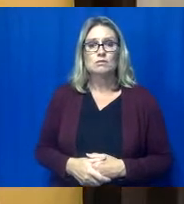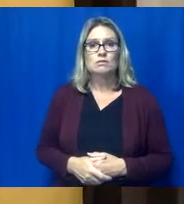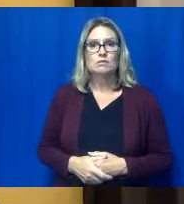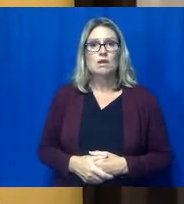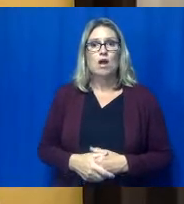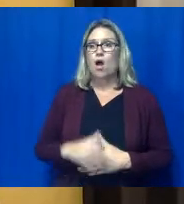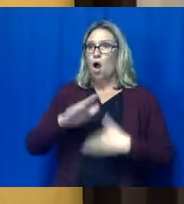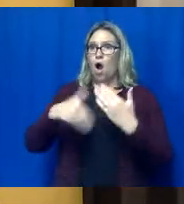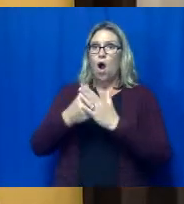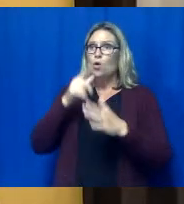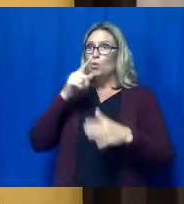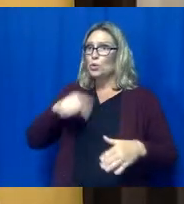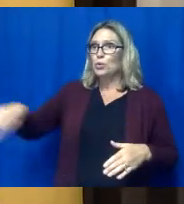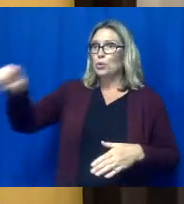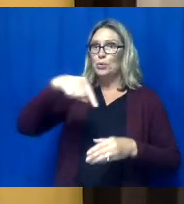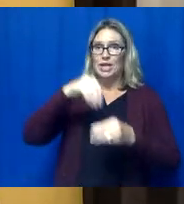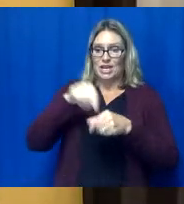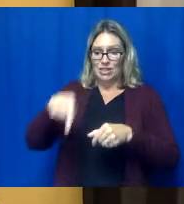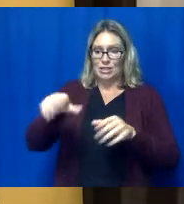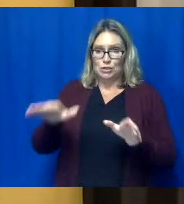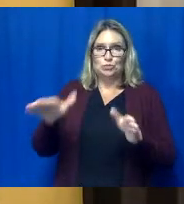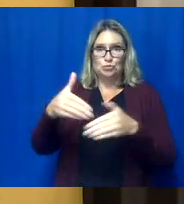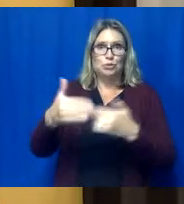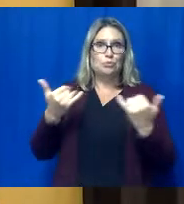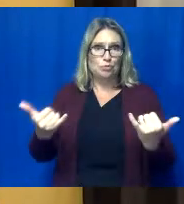right now, with the